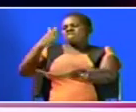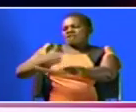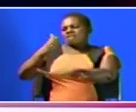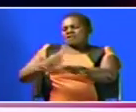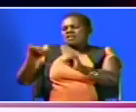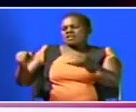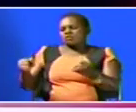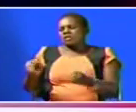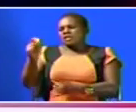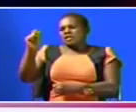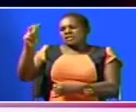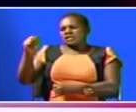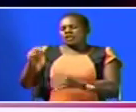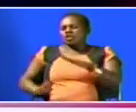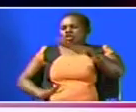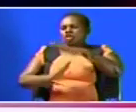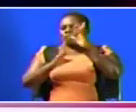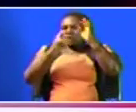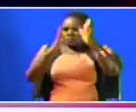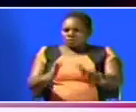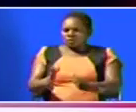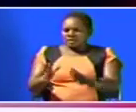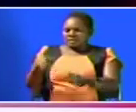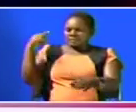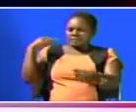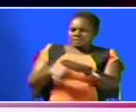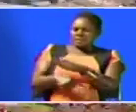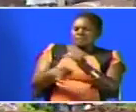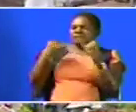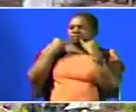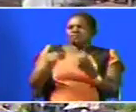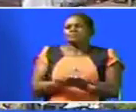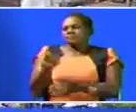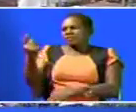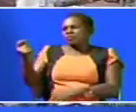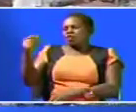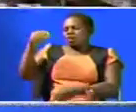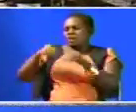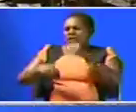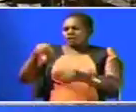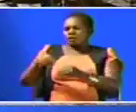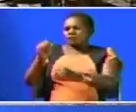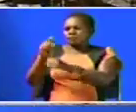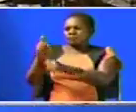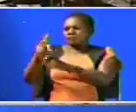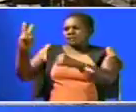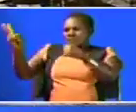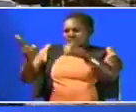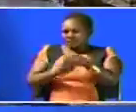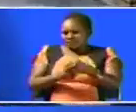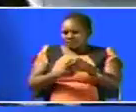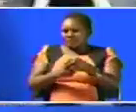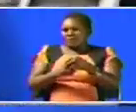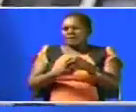news. KTN senior political reporter Chris Tairo has more details for us. The by-election slated for November the 7th has now come